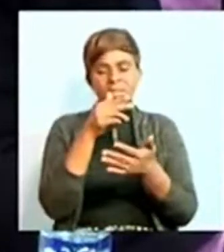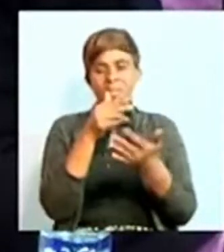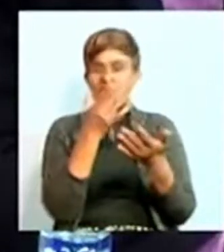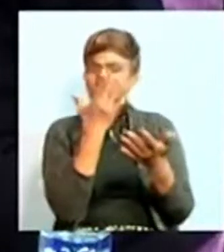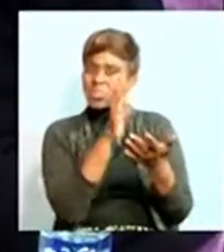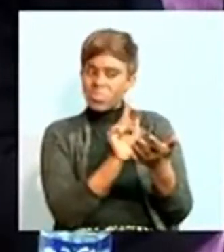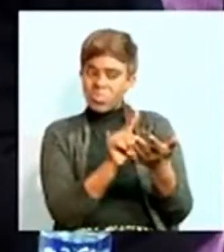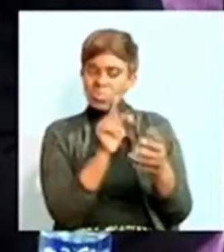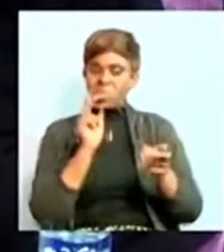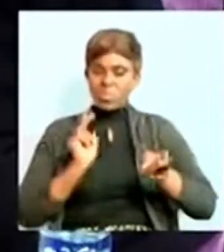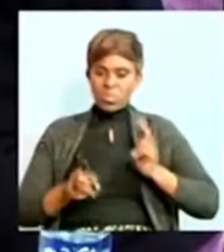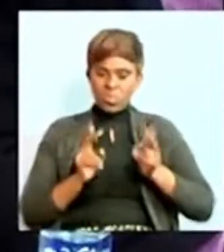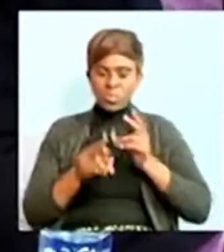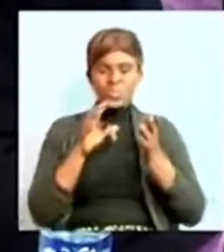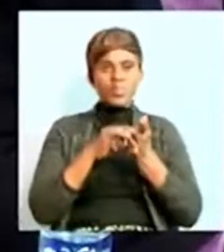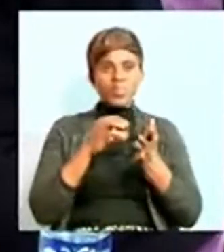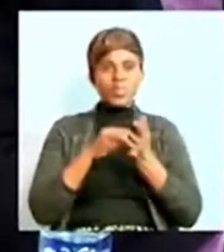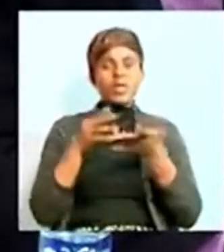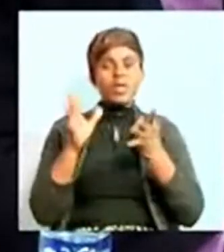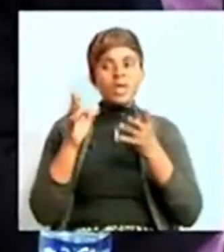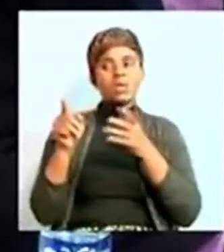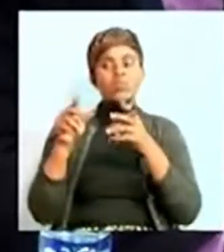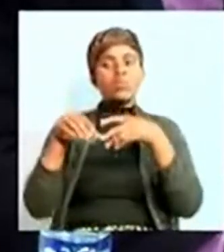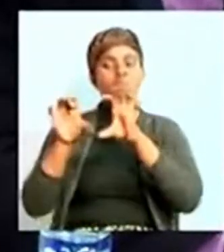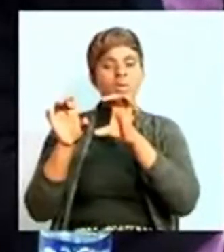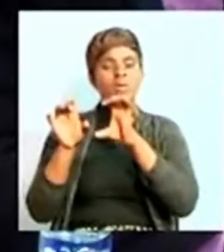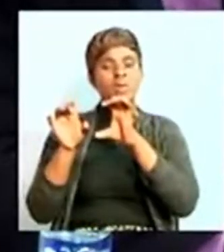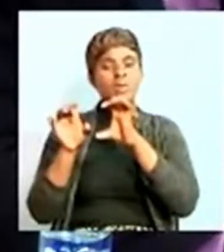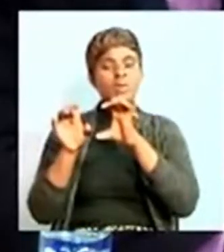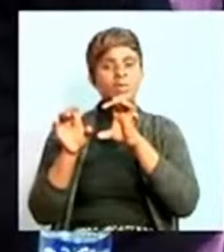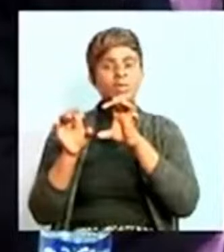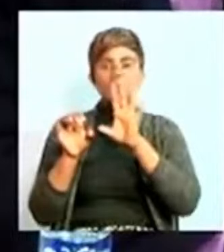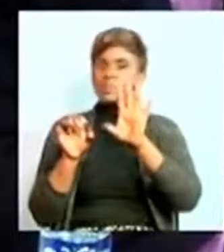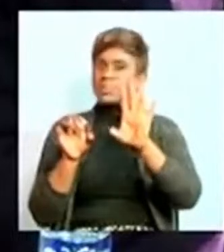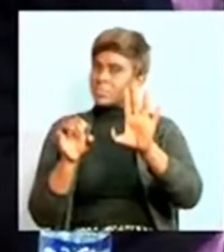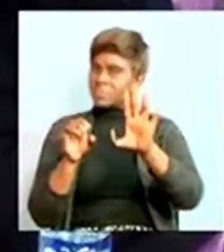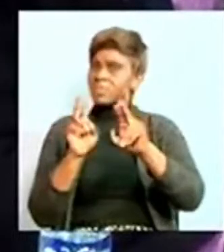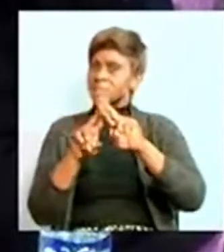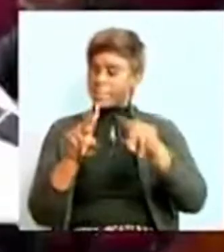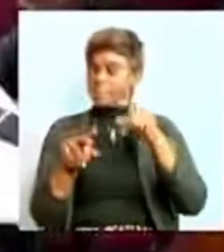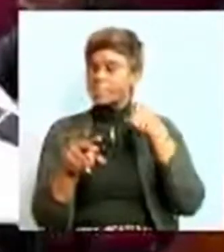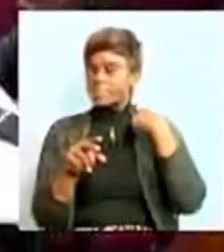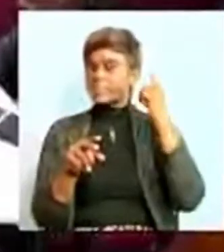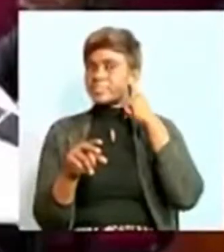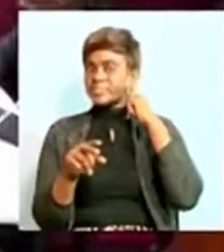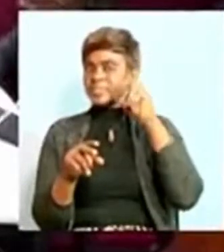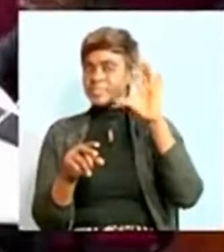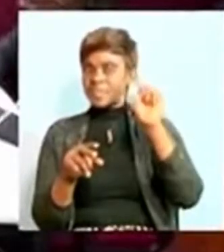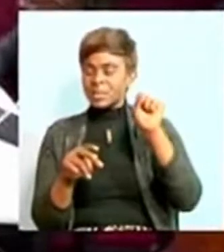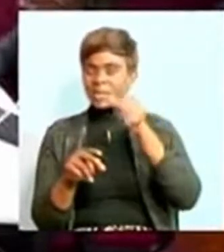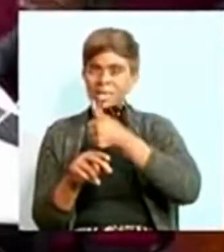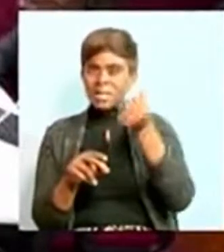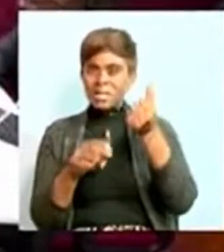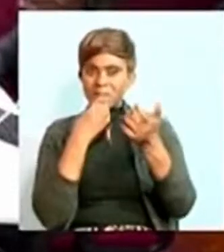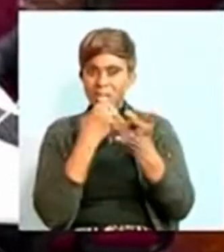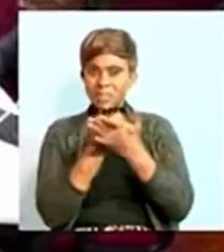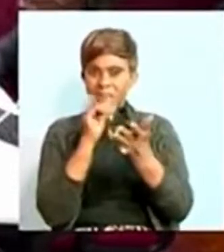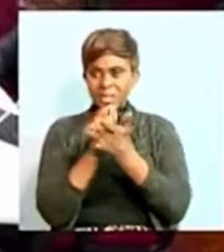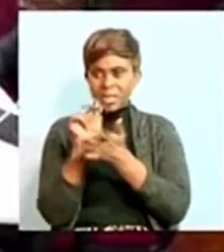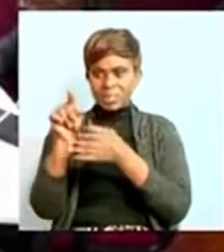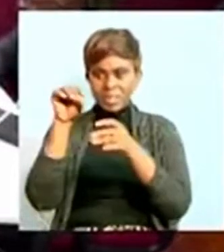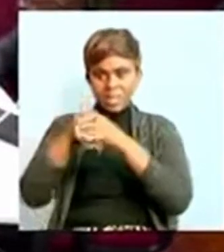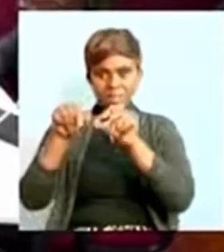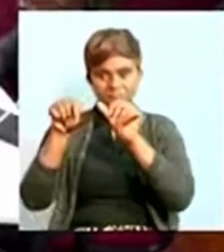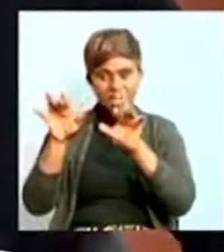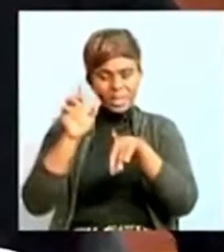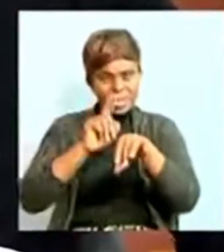and the agents of the matter, I think we allowed it to proceed. Chair, I hear this, yes. Any evidence that the internal